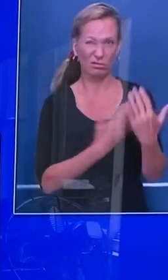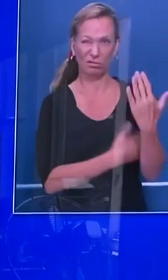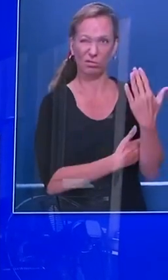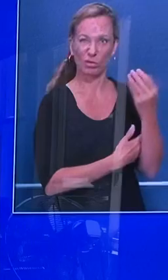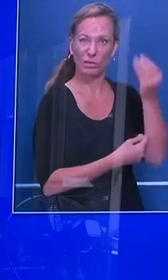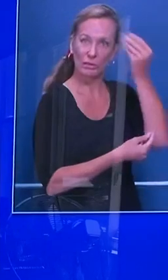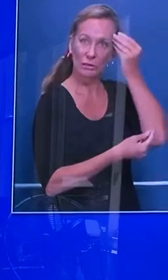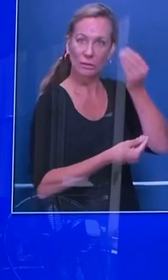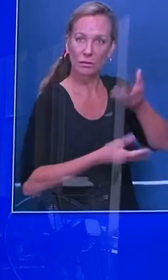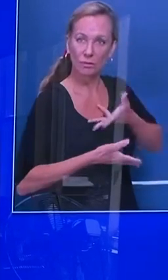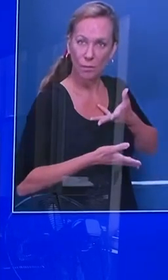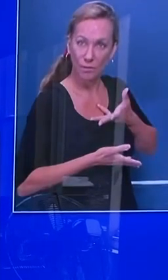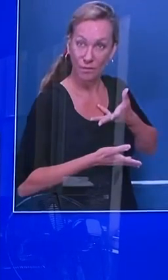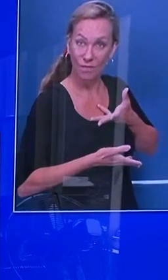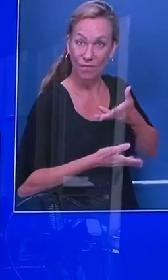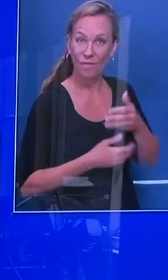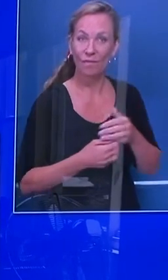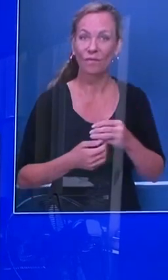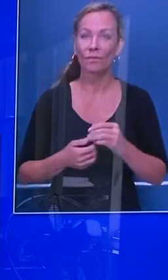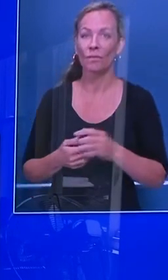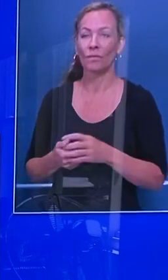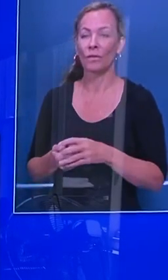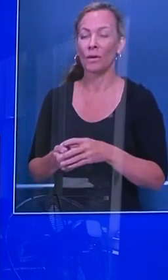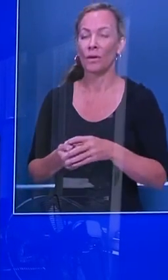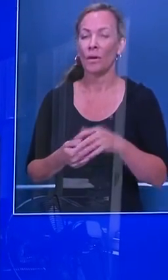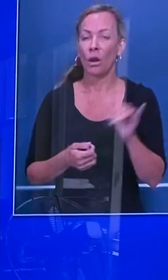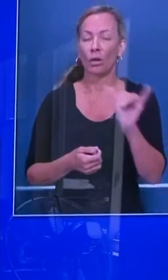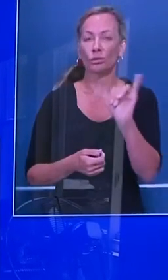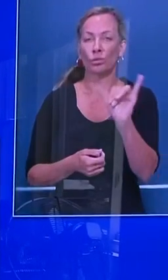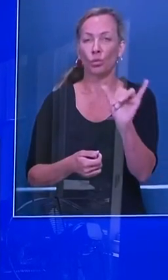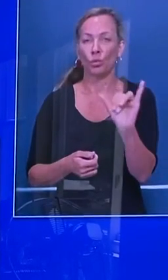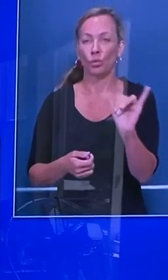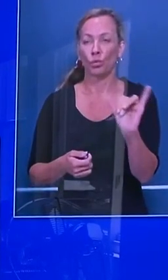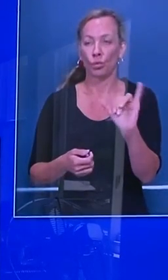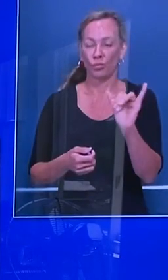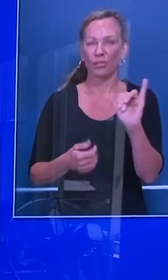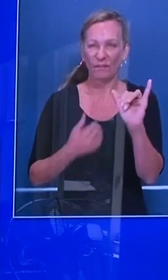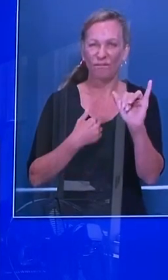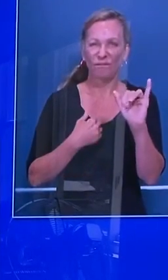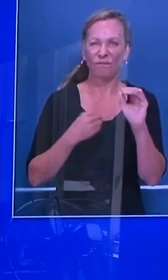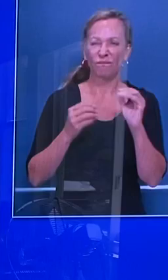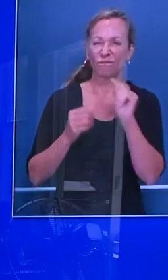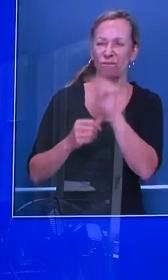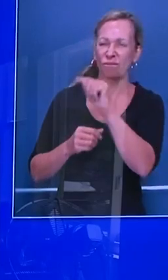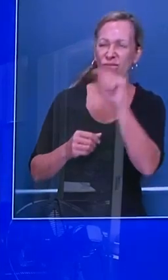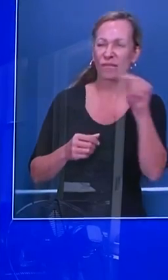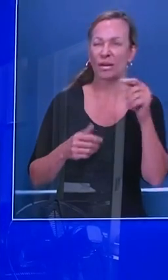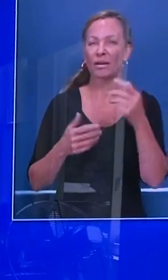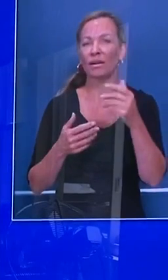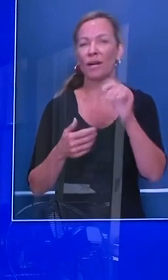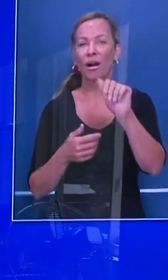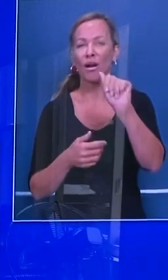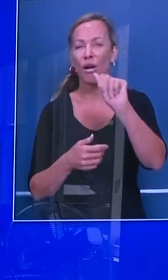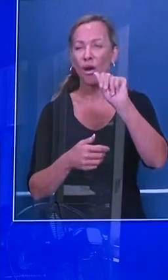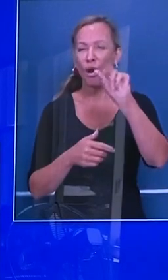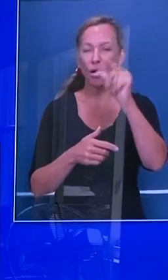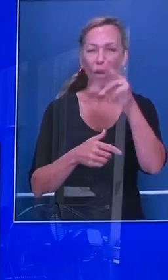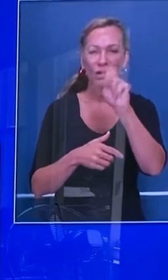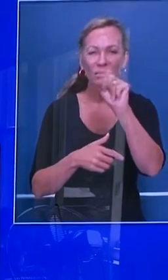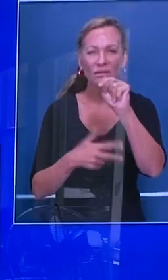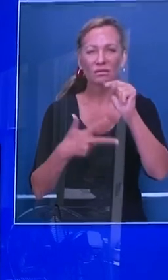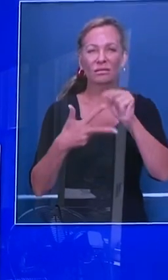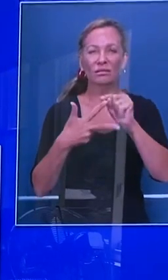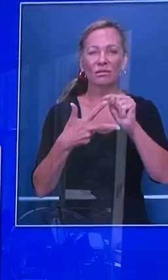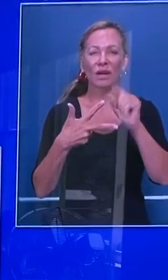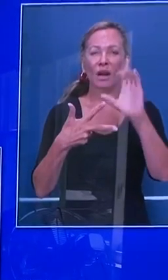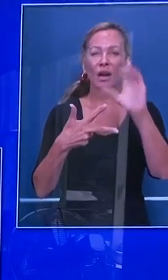battling fires that persist. August fire and the Carmel fire and the Sheep fire, you'll see the containment there, 11,